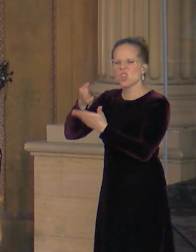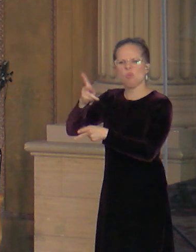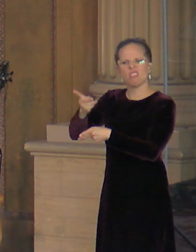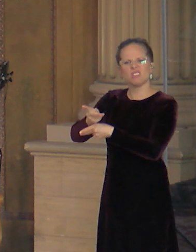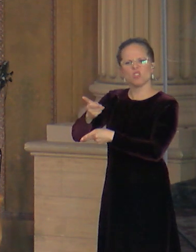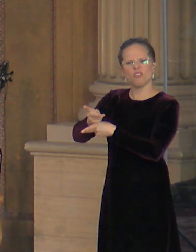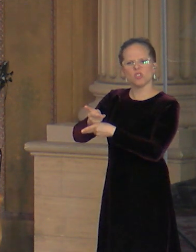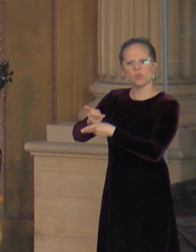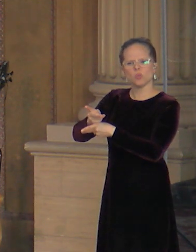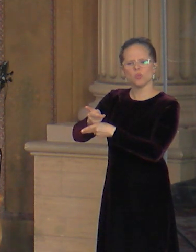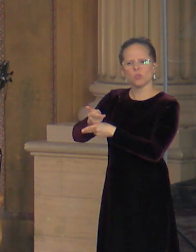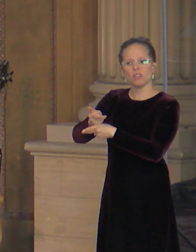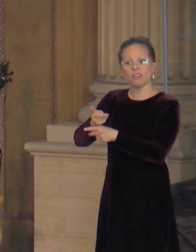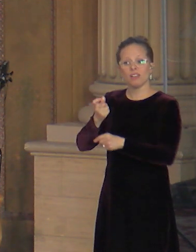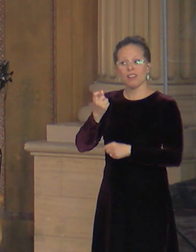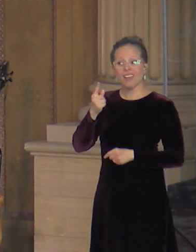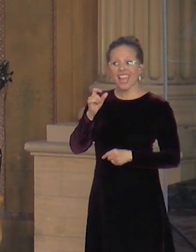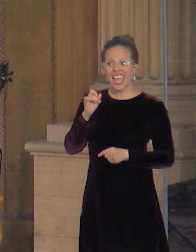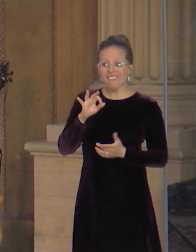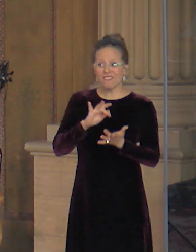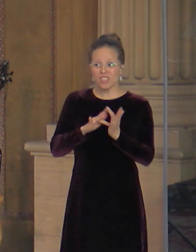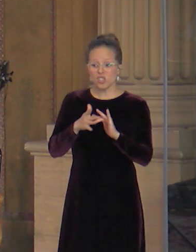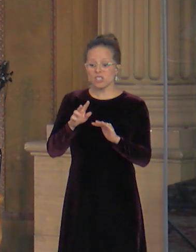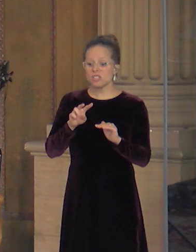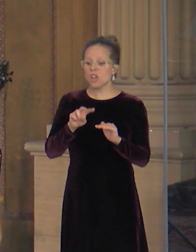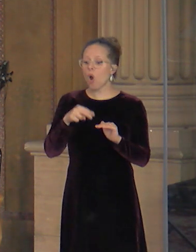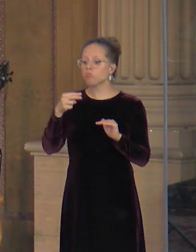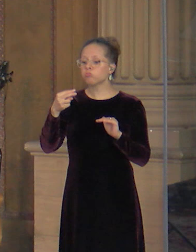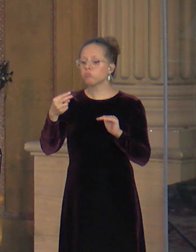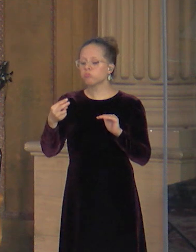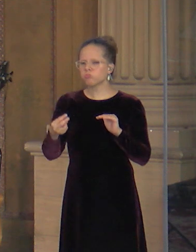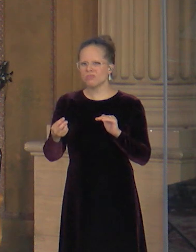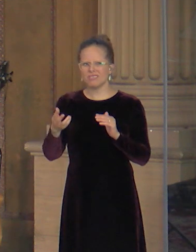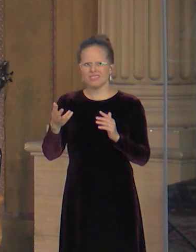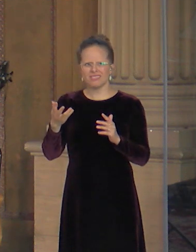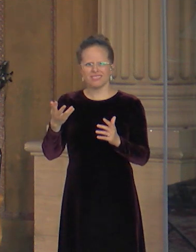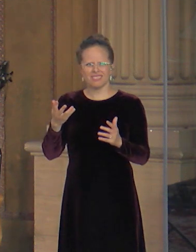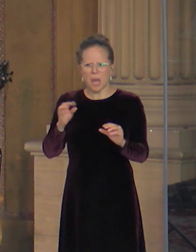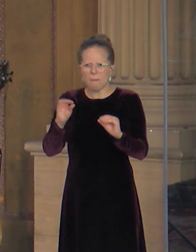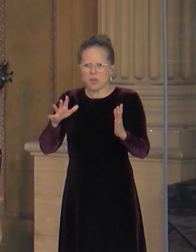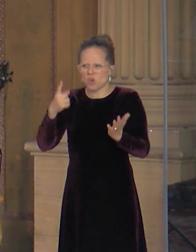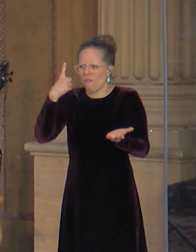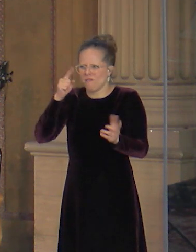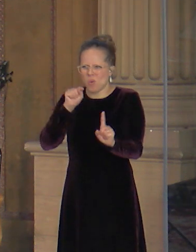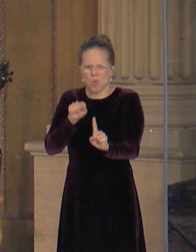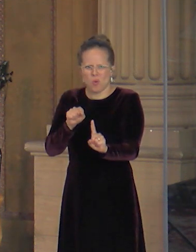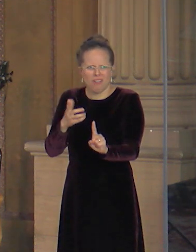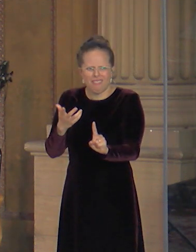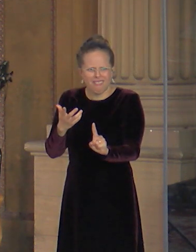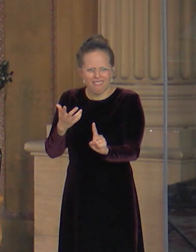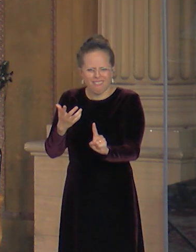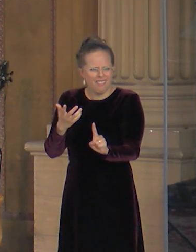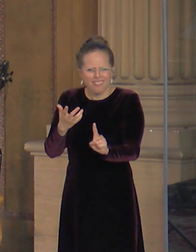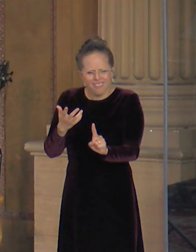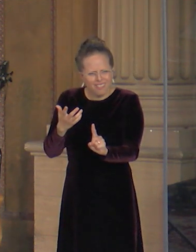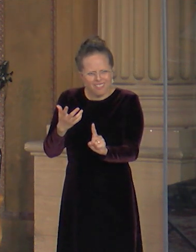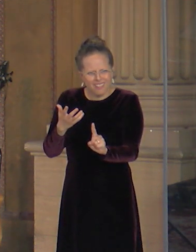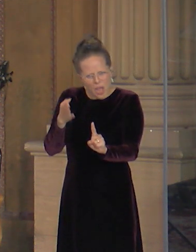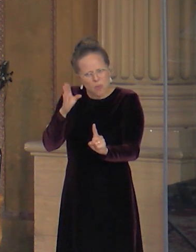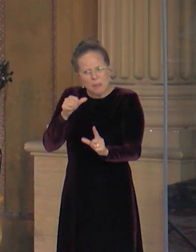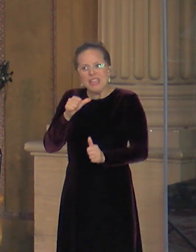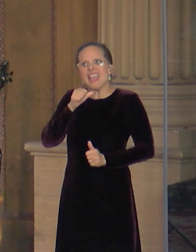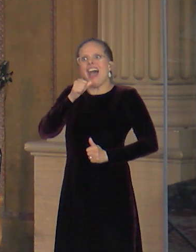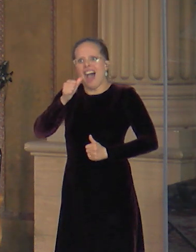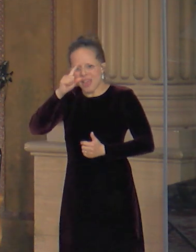but if Jesus does this this will be a pointless miracle it'll actually be not an act of faith but it'll be unbelief masquerading as